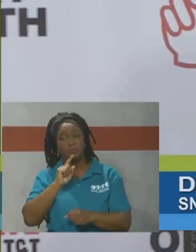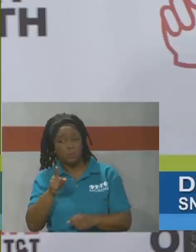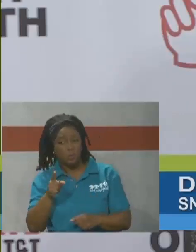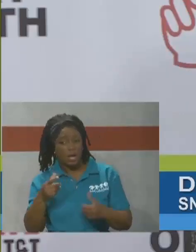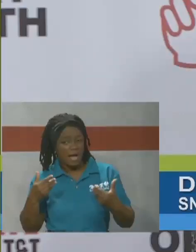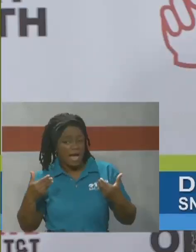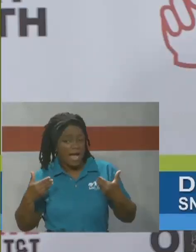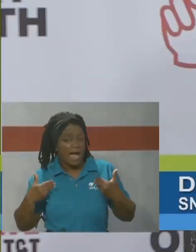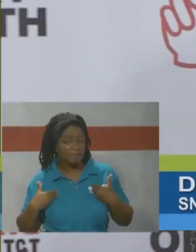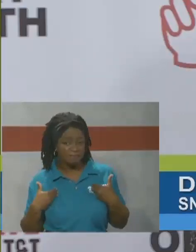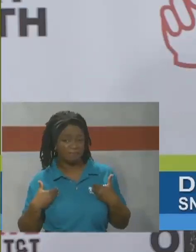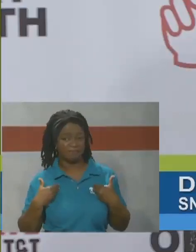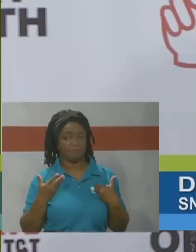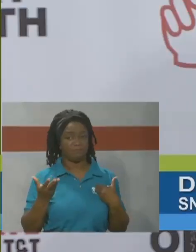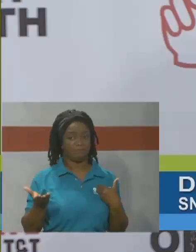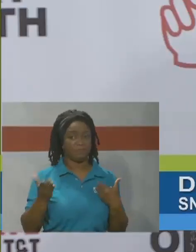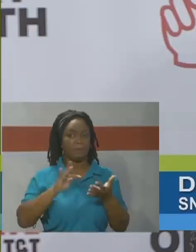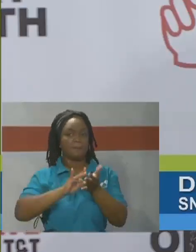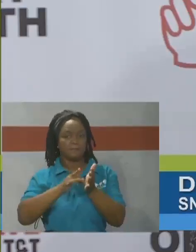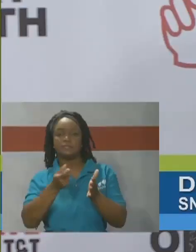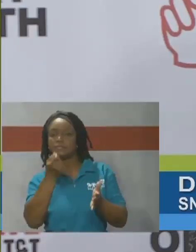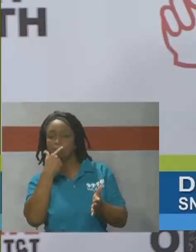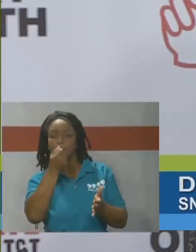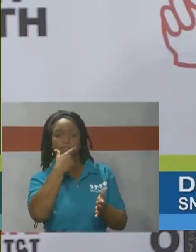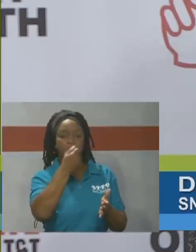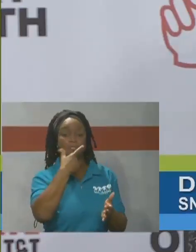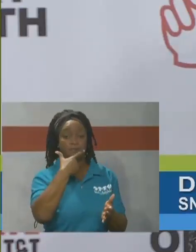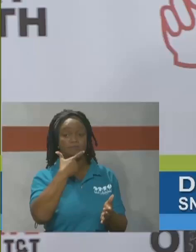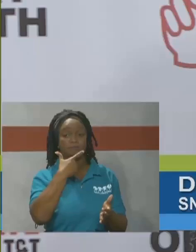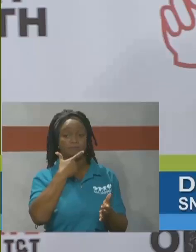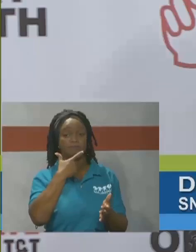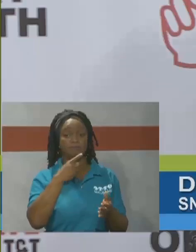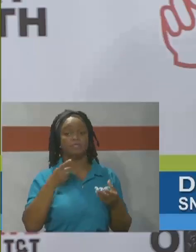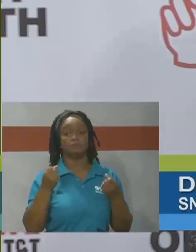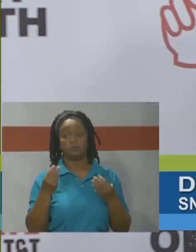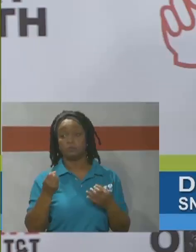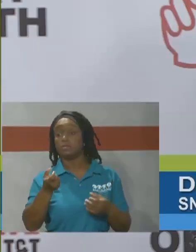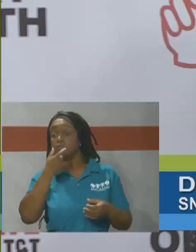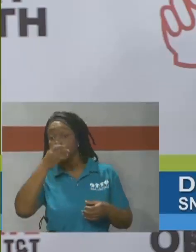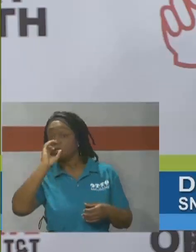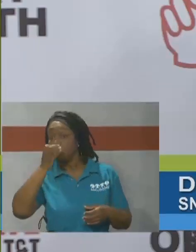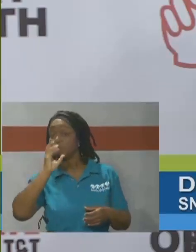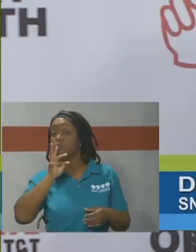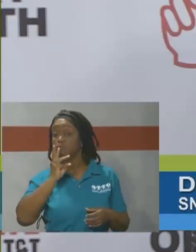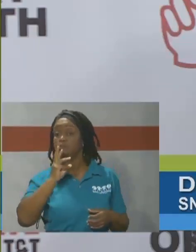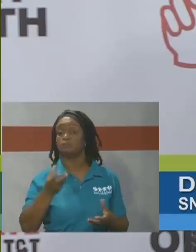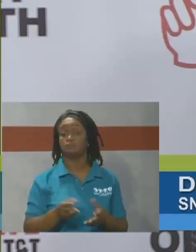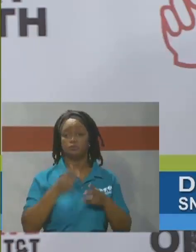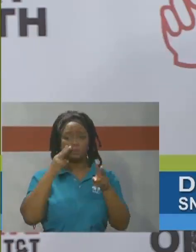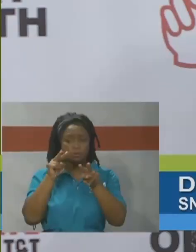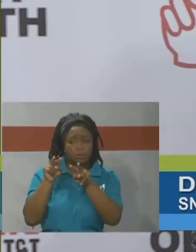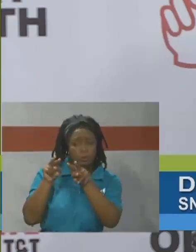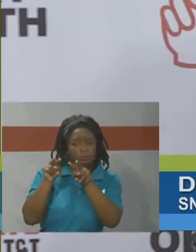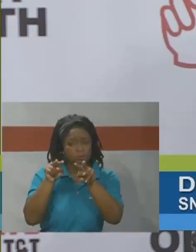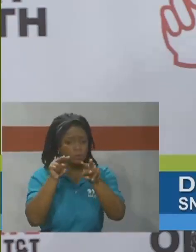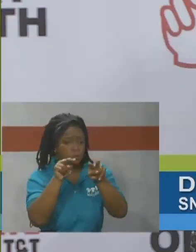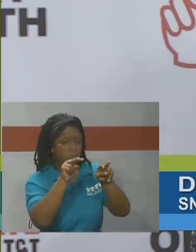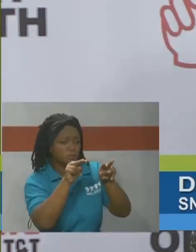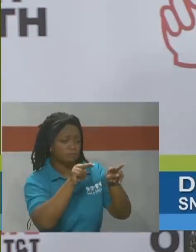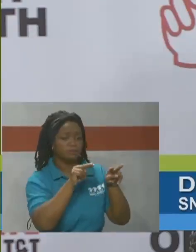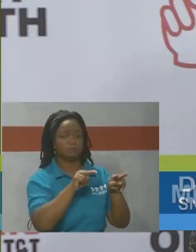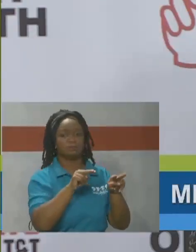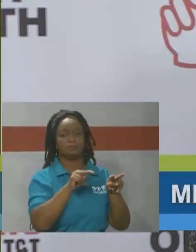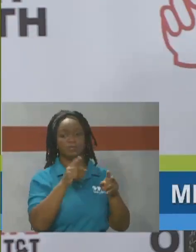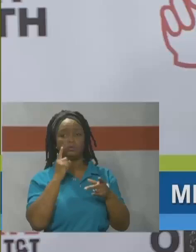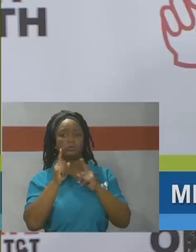in terms of your paracetamol, your ibuprofen, lots of fluids, and monitor them for any signs and symptoms in terms of, we mentioned about